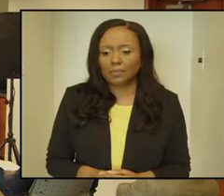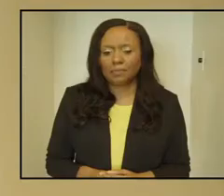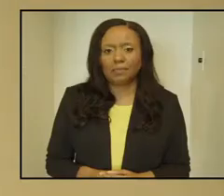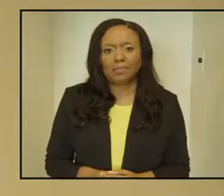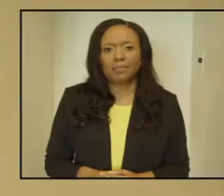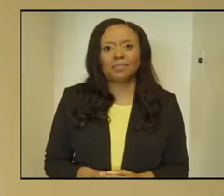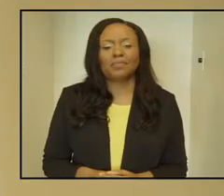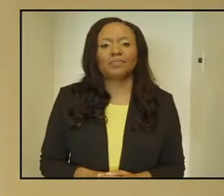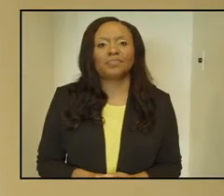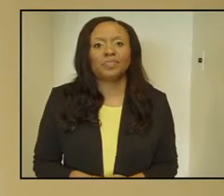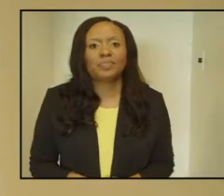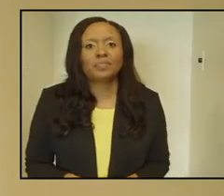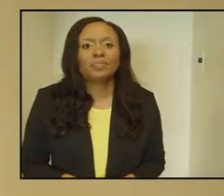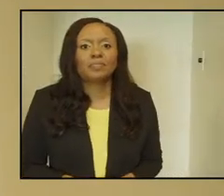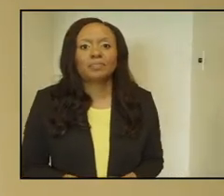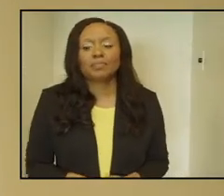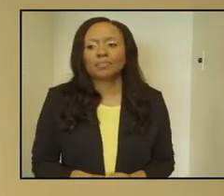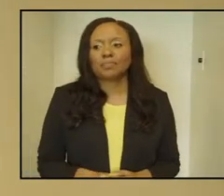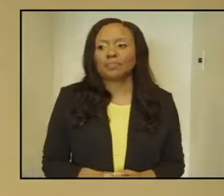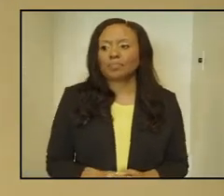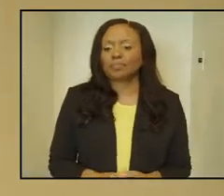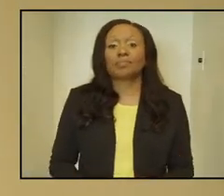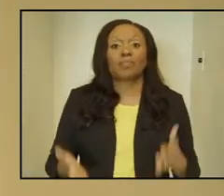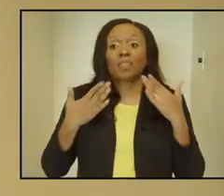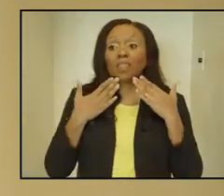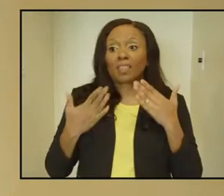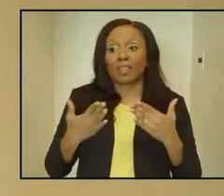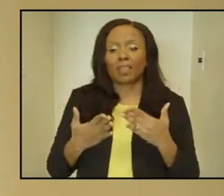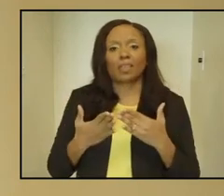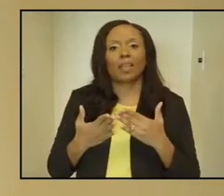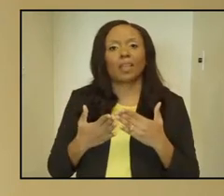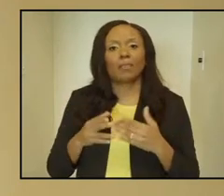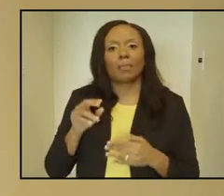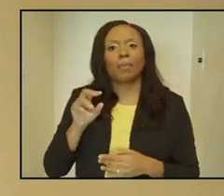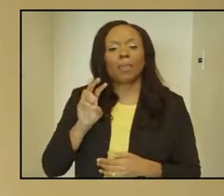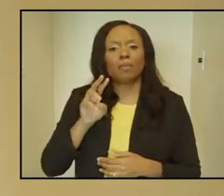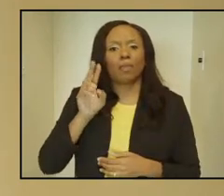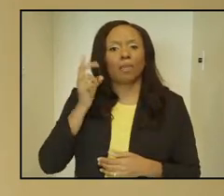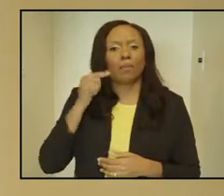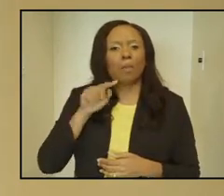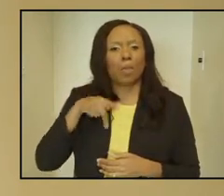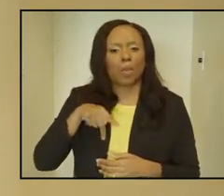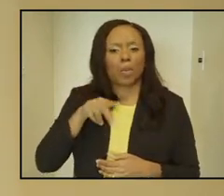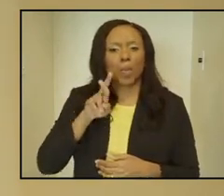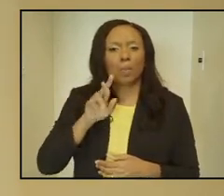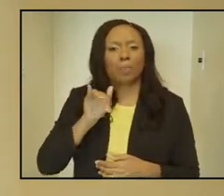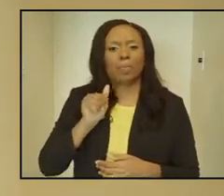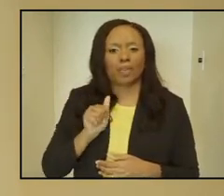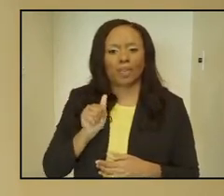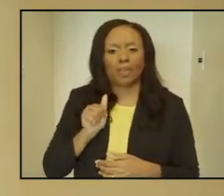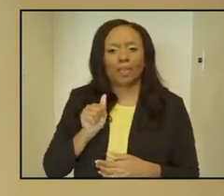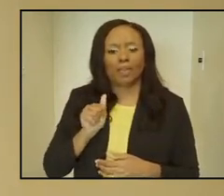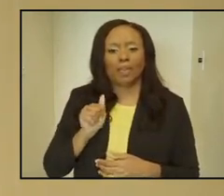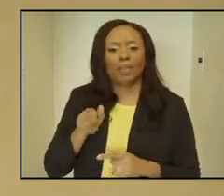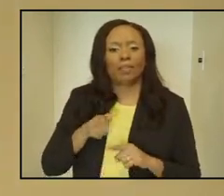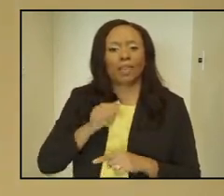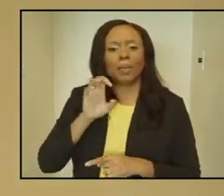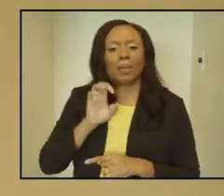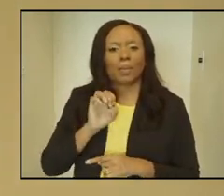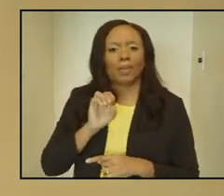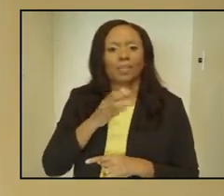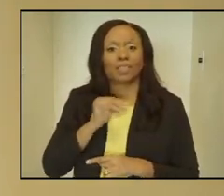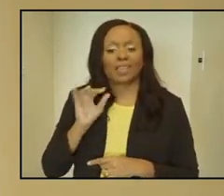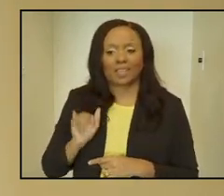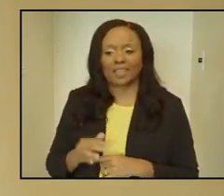Thank you to Mrs. Priya Narang Singh from Ernst & Young for her comments. And we dare say that we